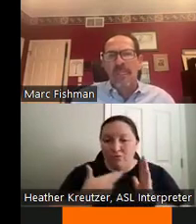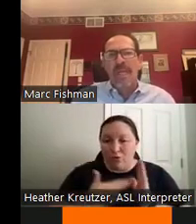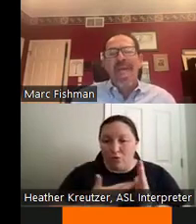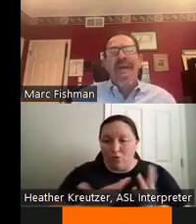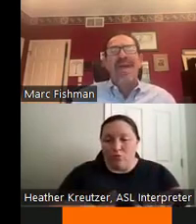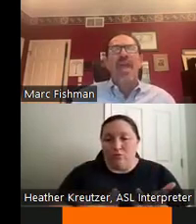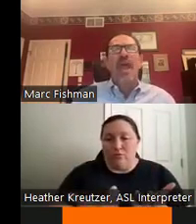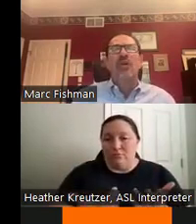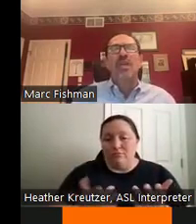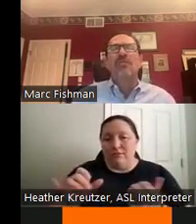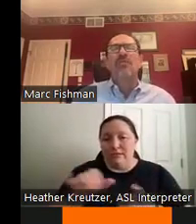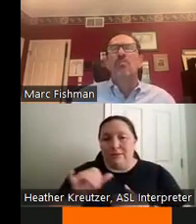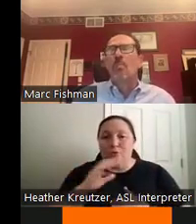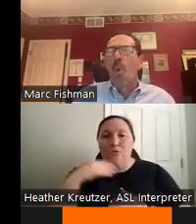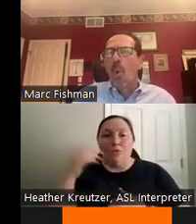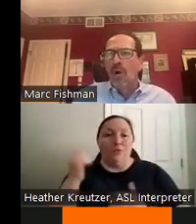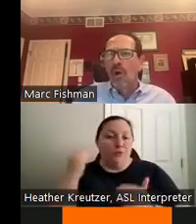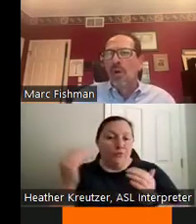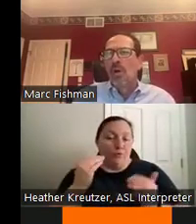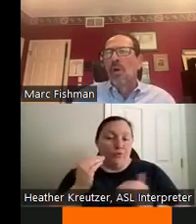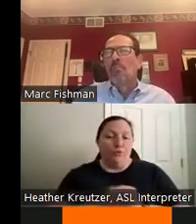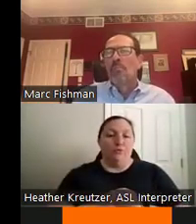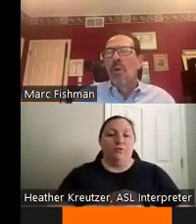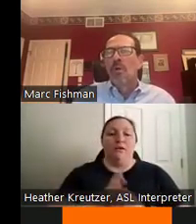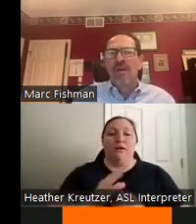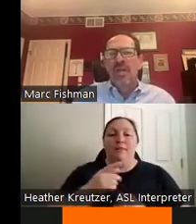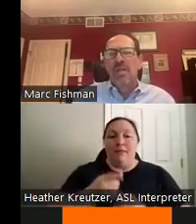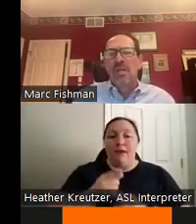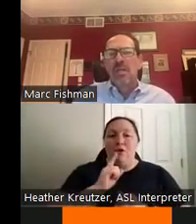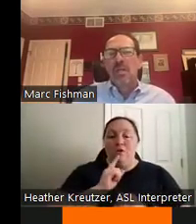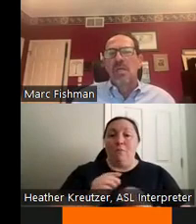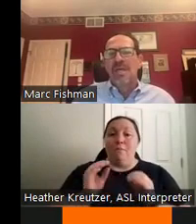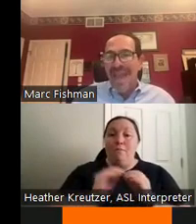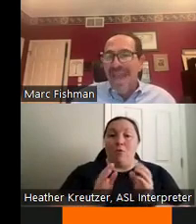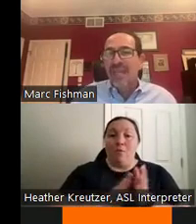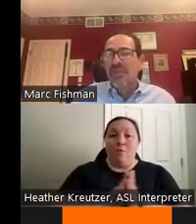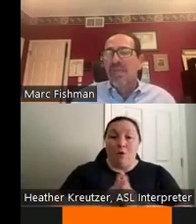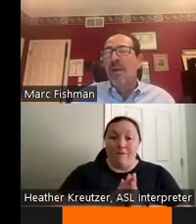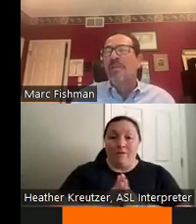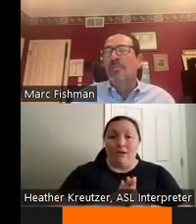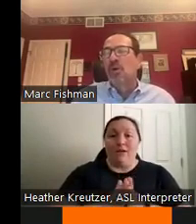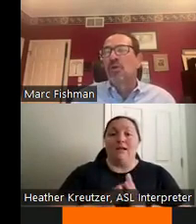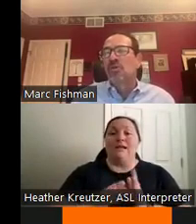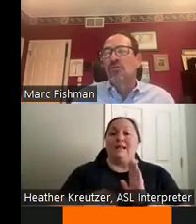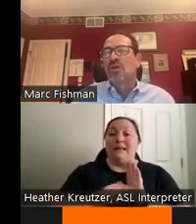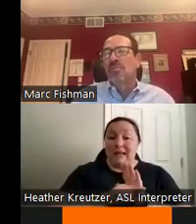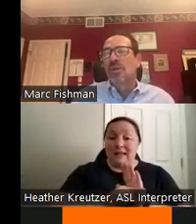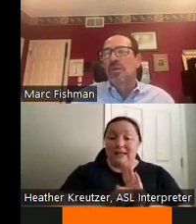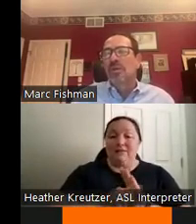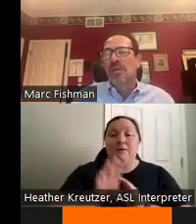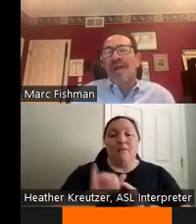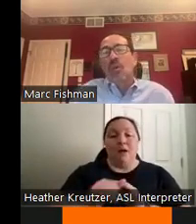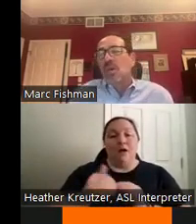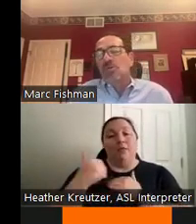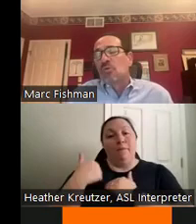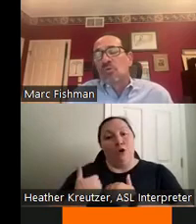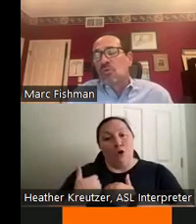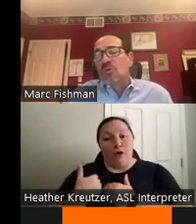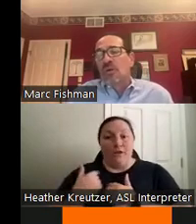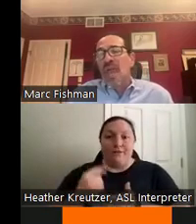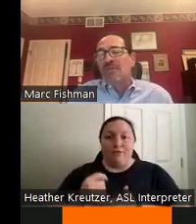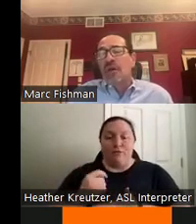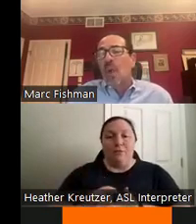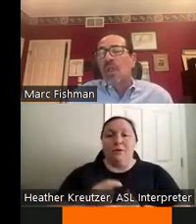impairment. And they are even more motivated negatively by the burdens of treatment. It's not that